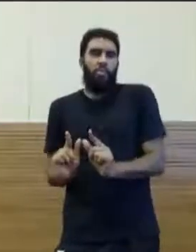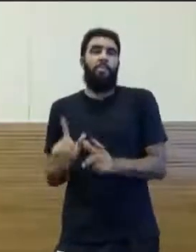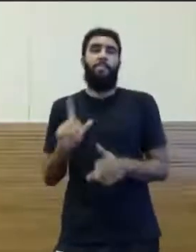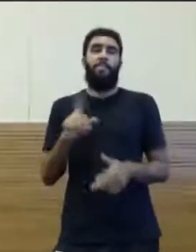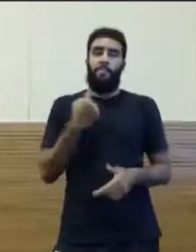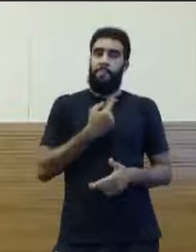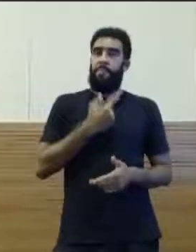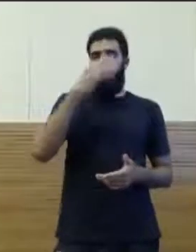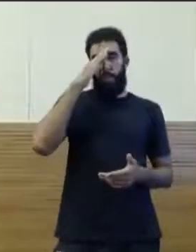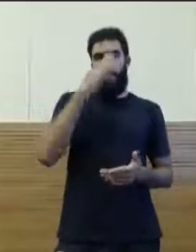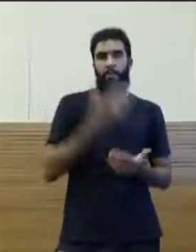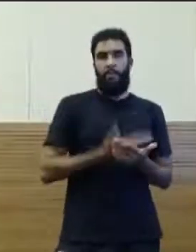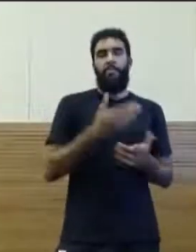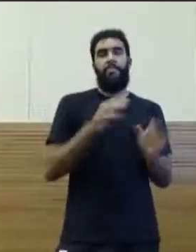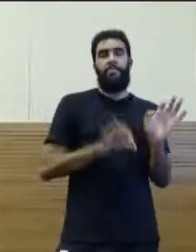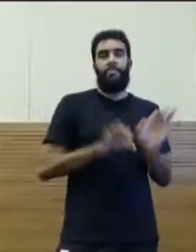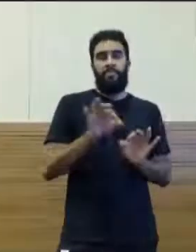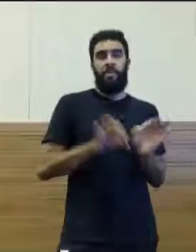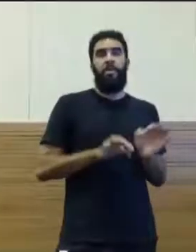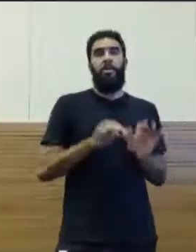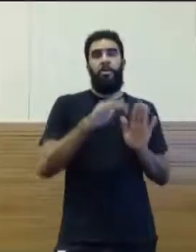and very little processed,